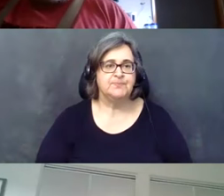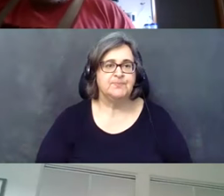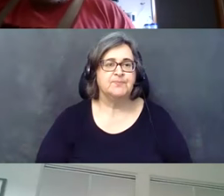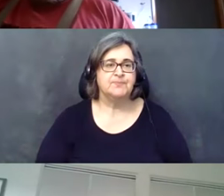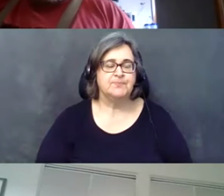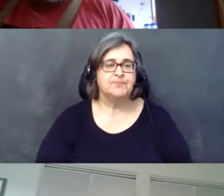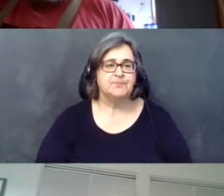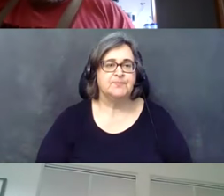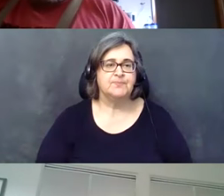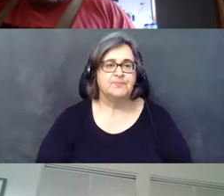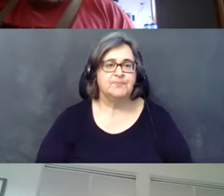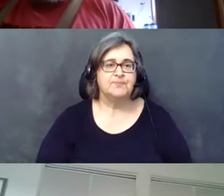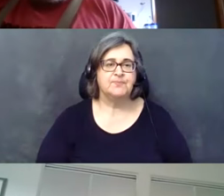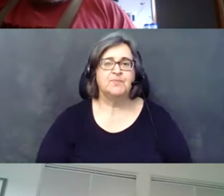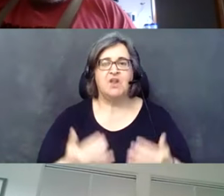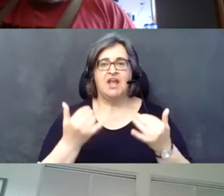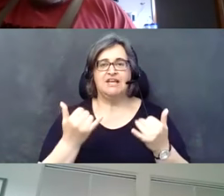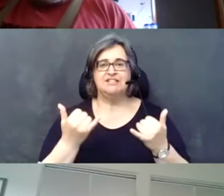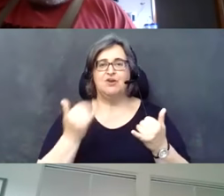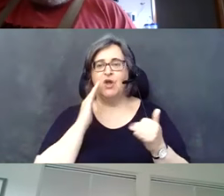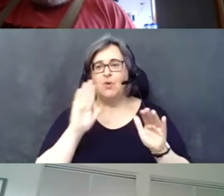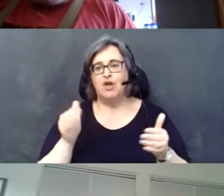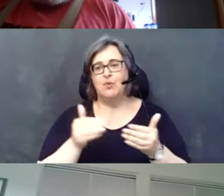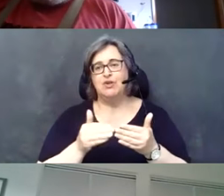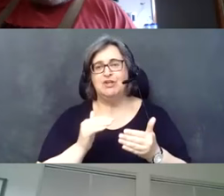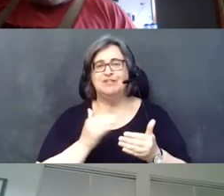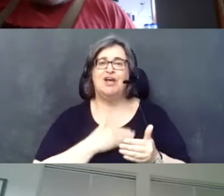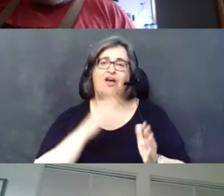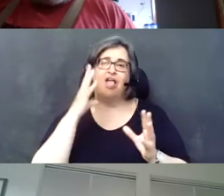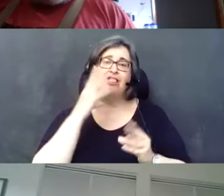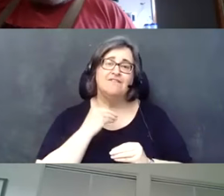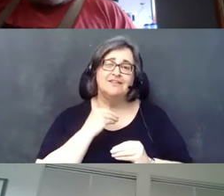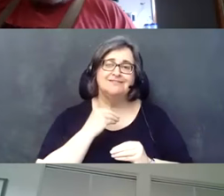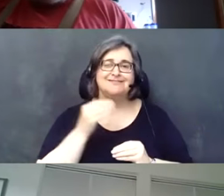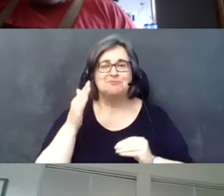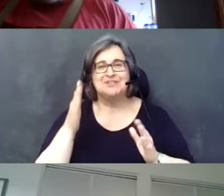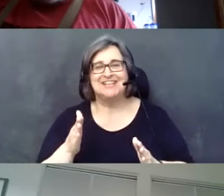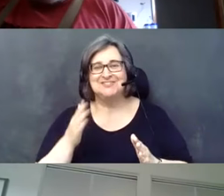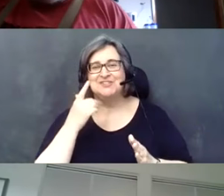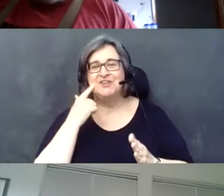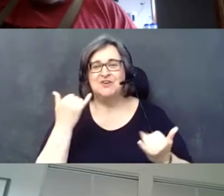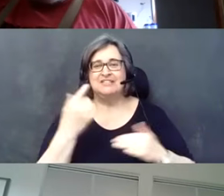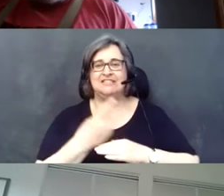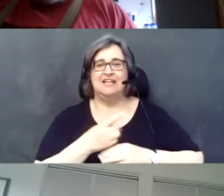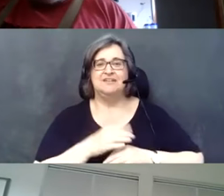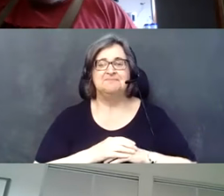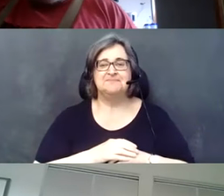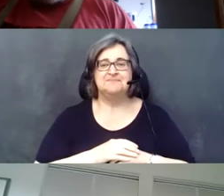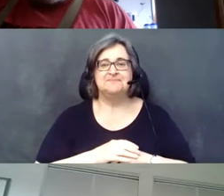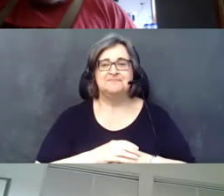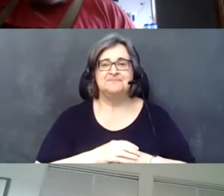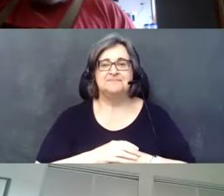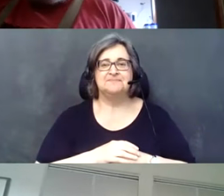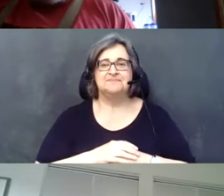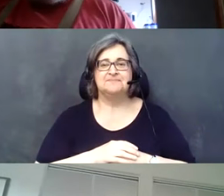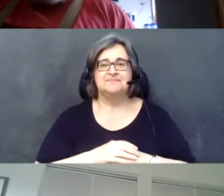Now, I'm going to introduce our lovely presenters for today's webinar. I